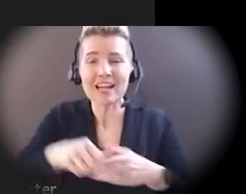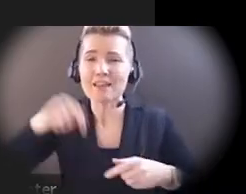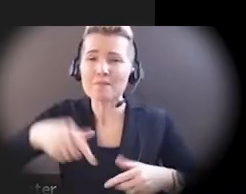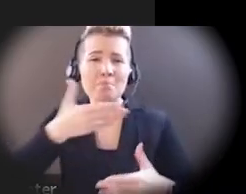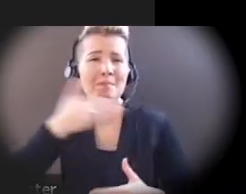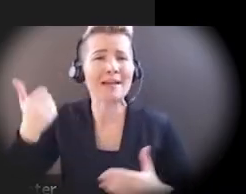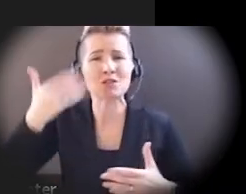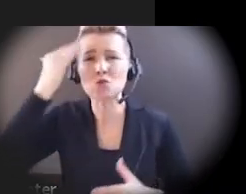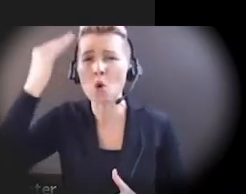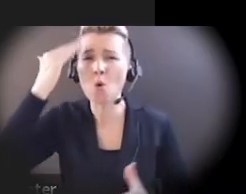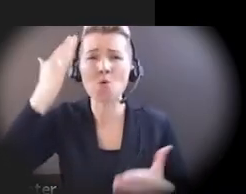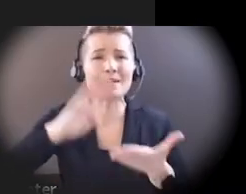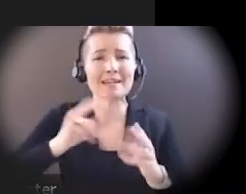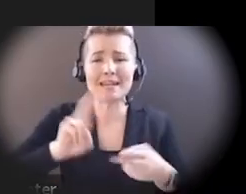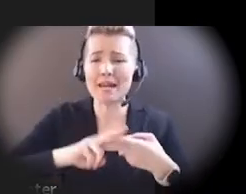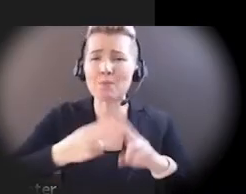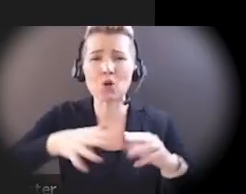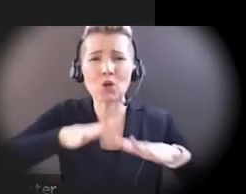Toronto,